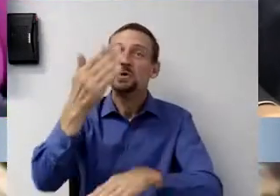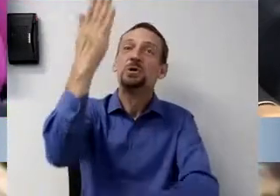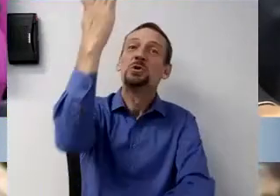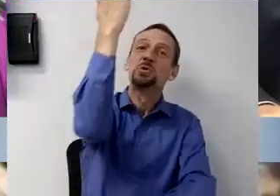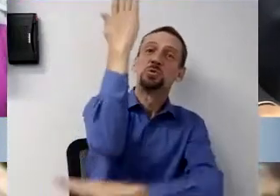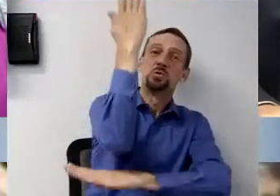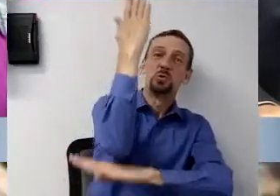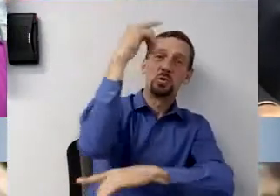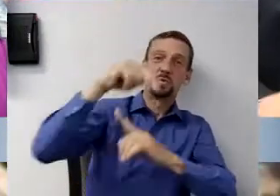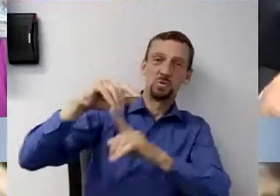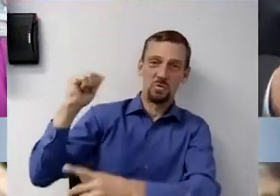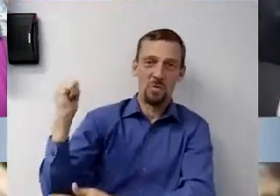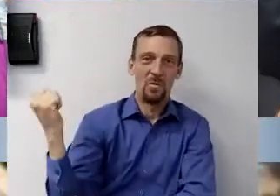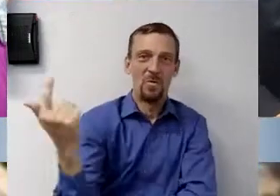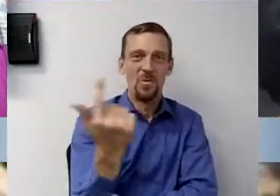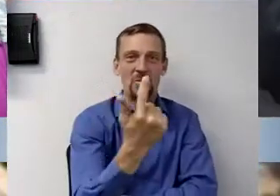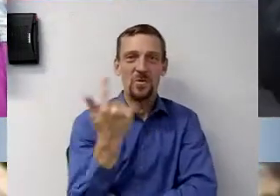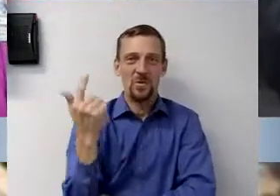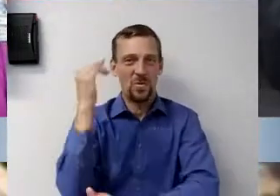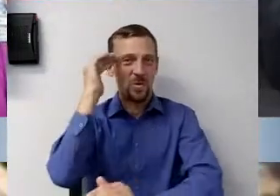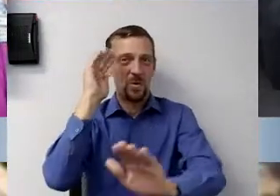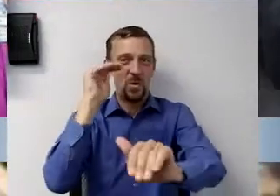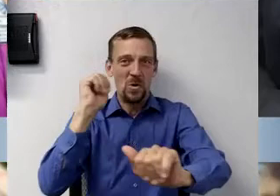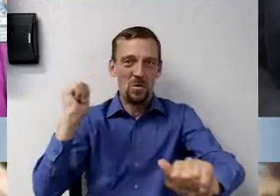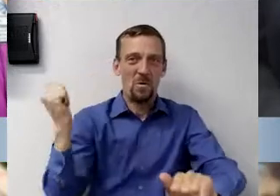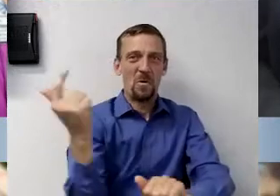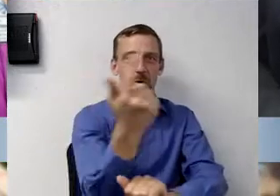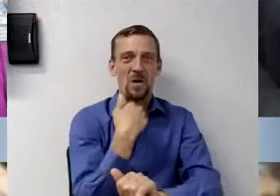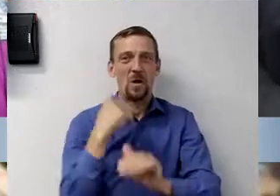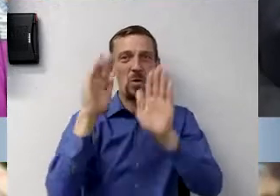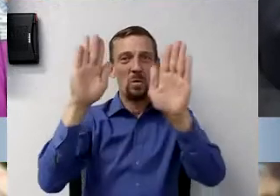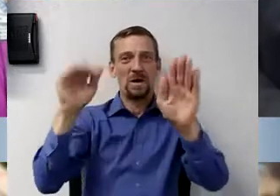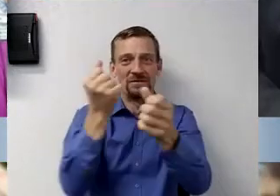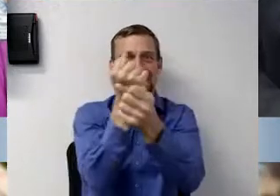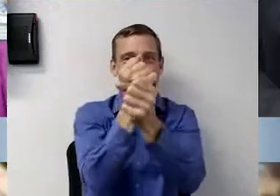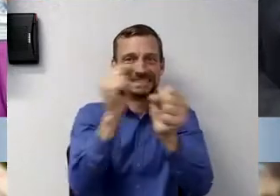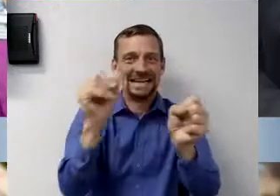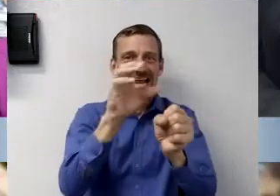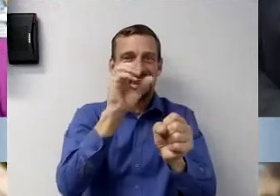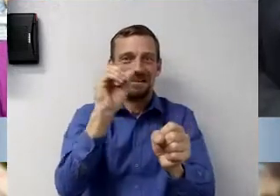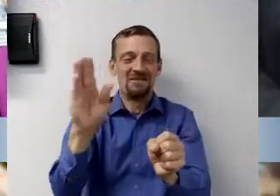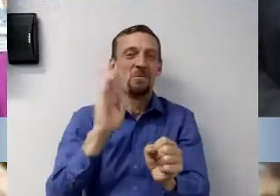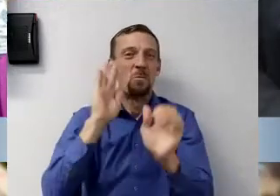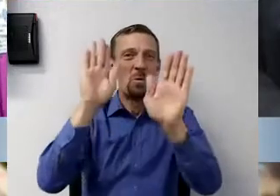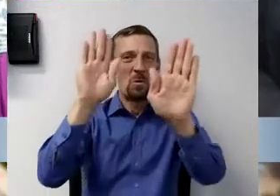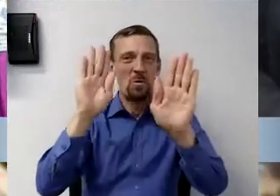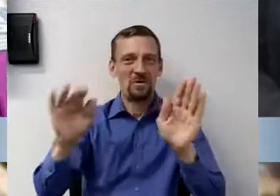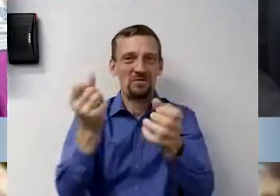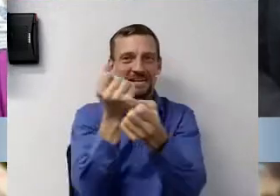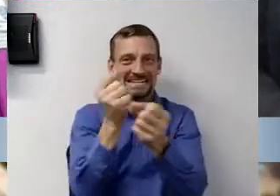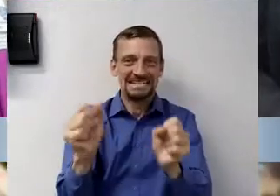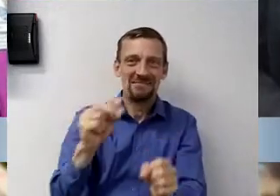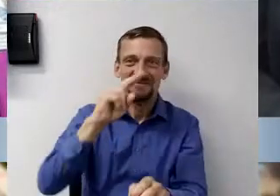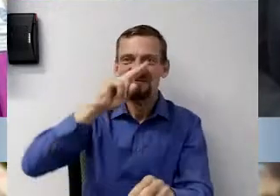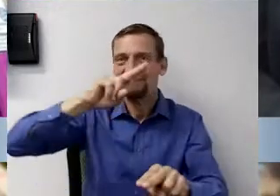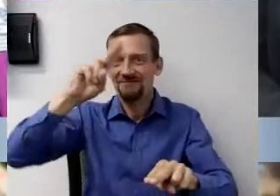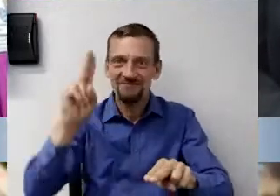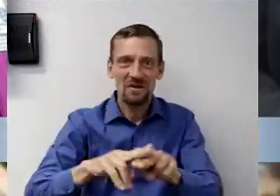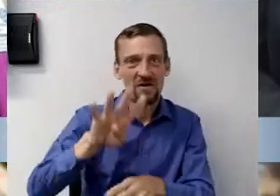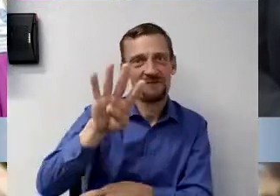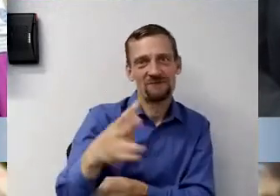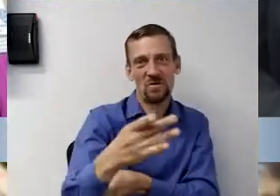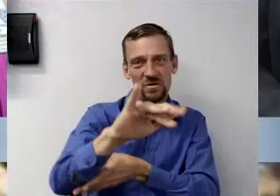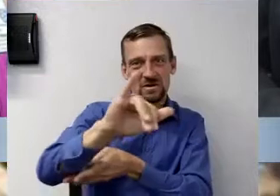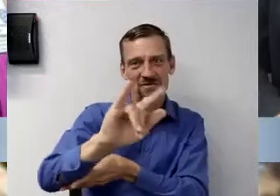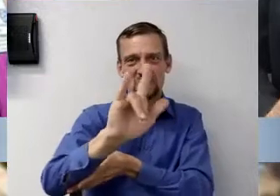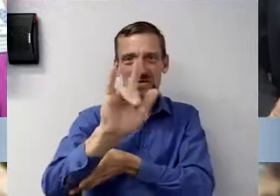everyone. Hope everybody had a wonderful, safe, and sane 4th of July. Obviously, these last